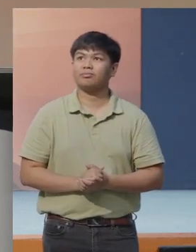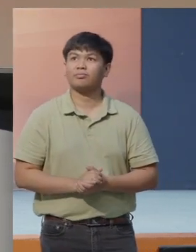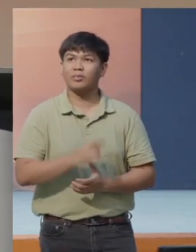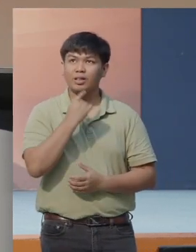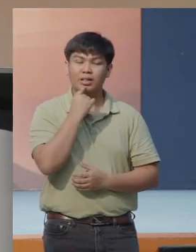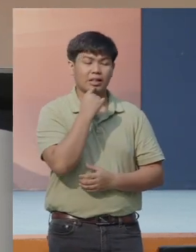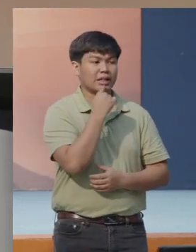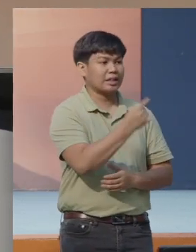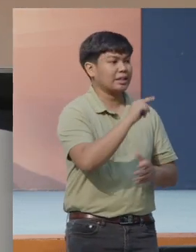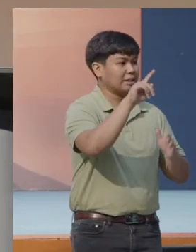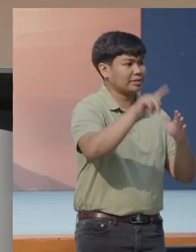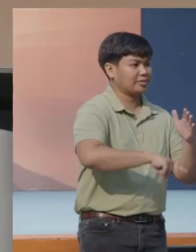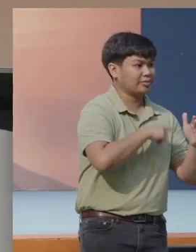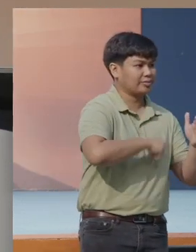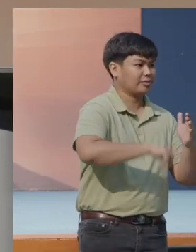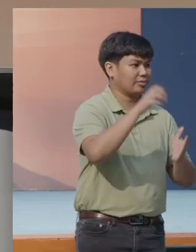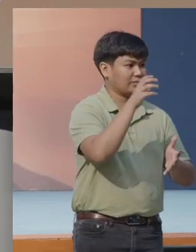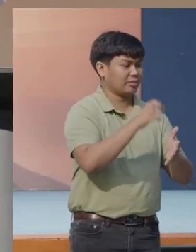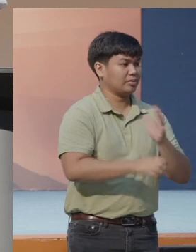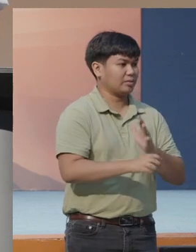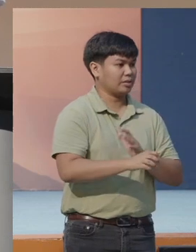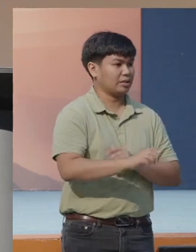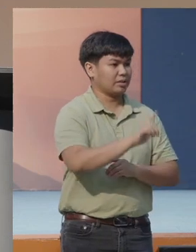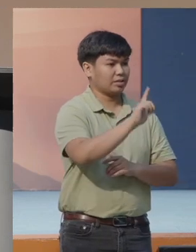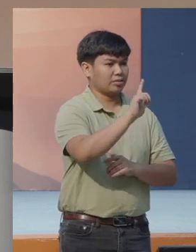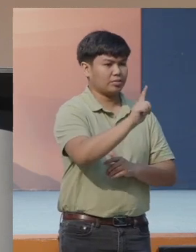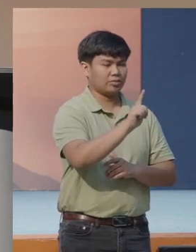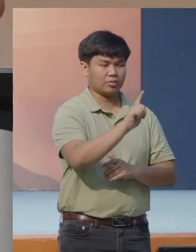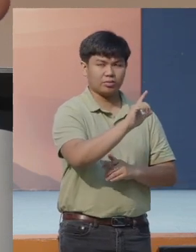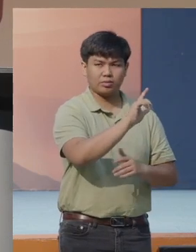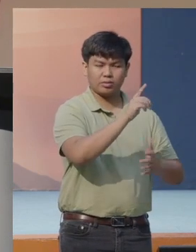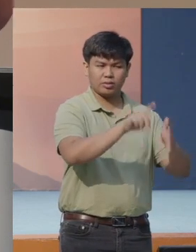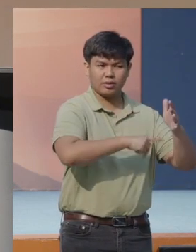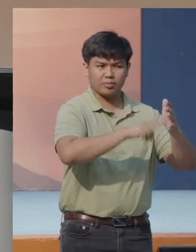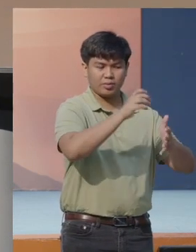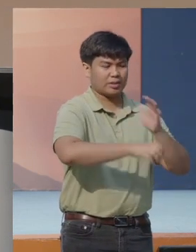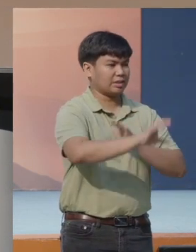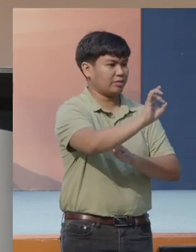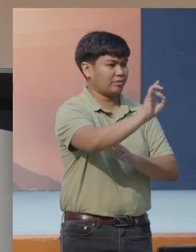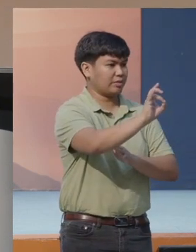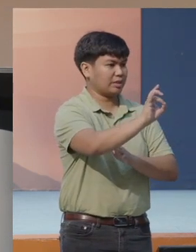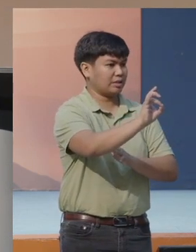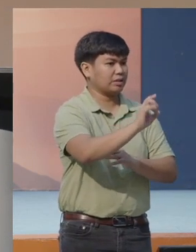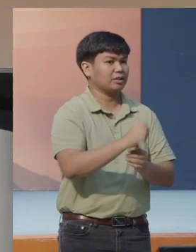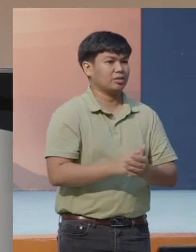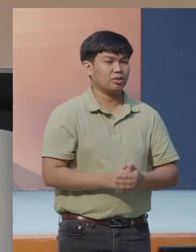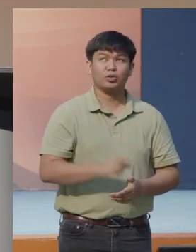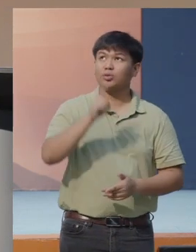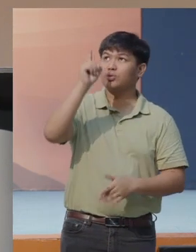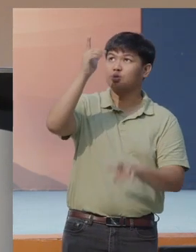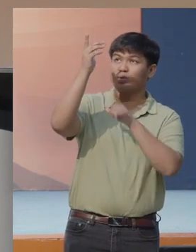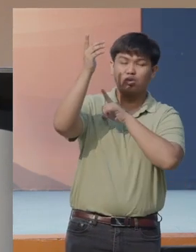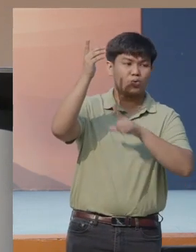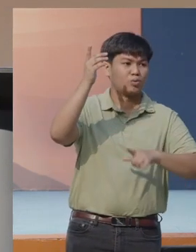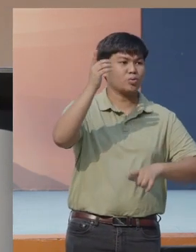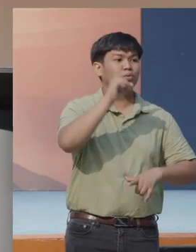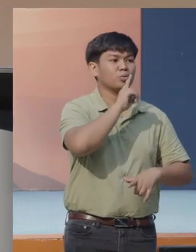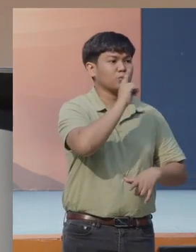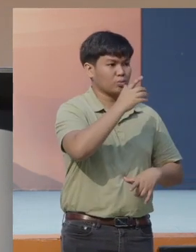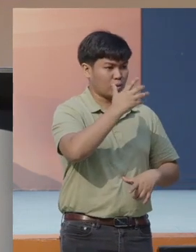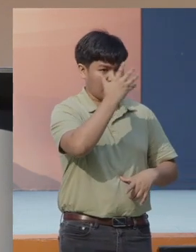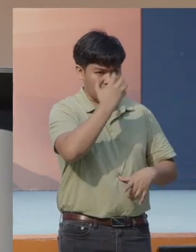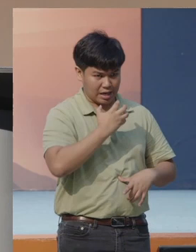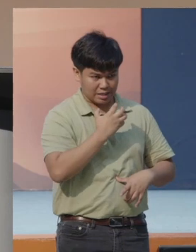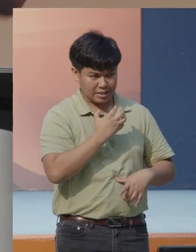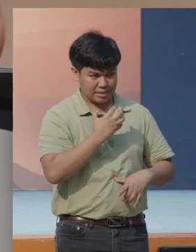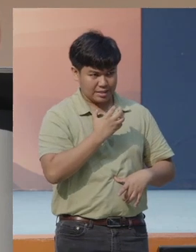Sabi nga ng psalmist sa Psalm 7 verse 6 to 8, Arise, O Lord, in your anger. Lift yourself